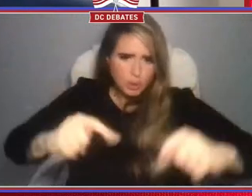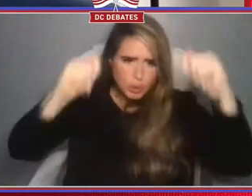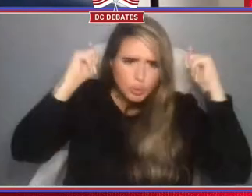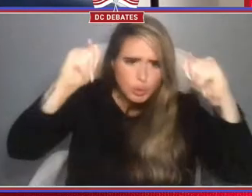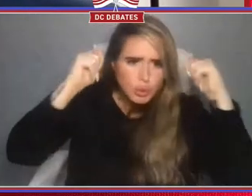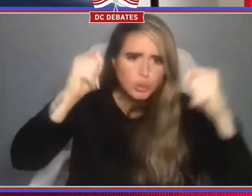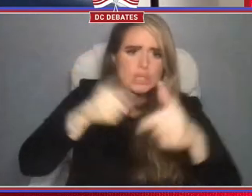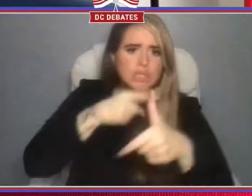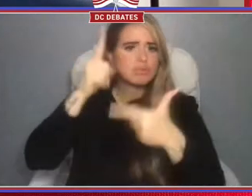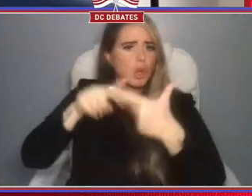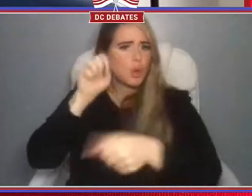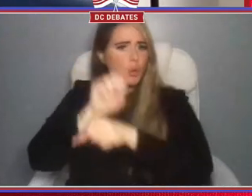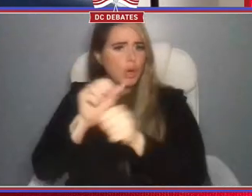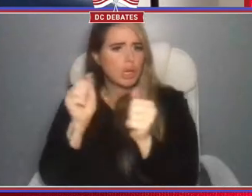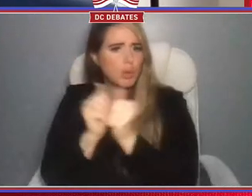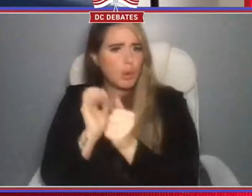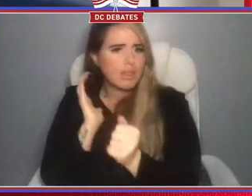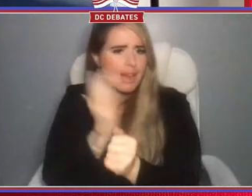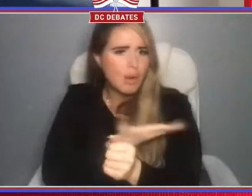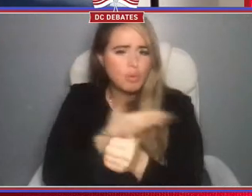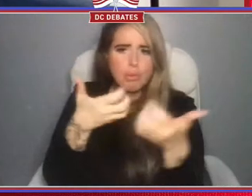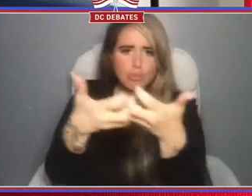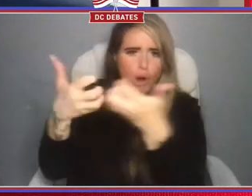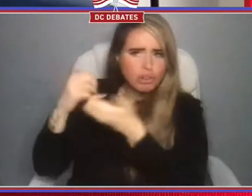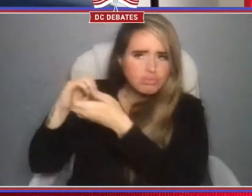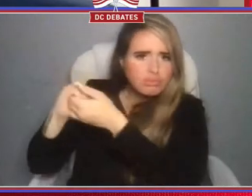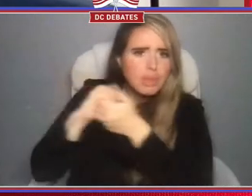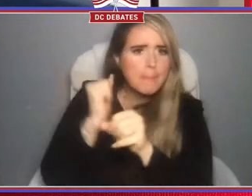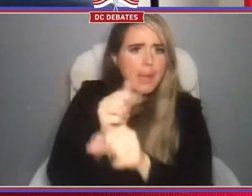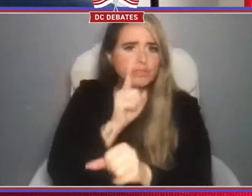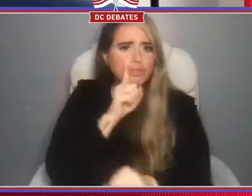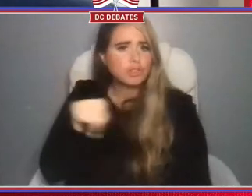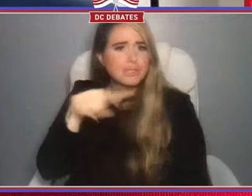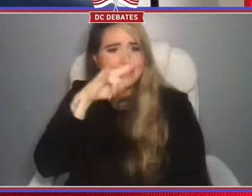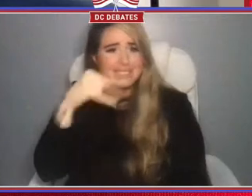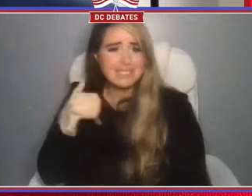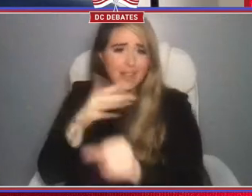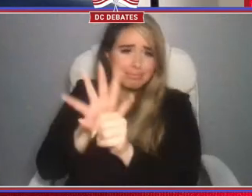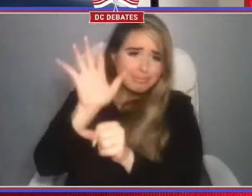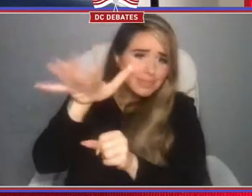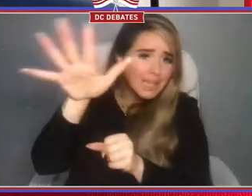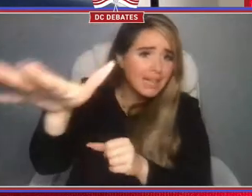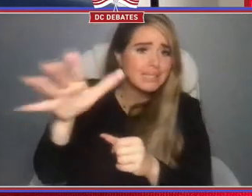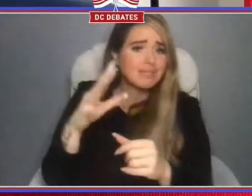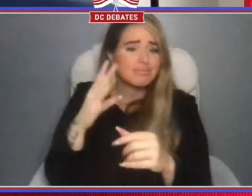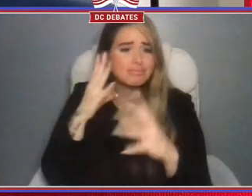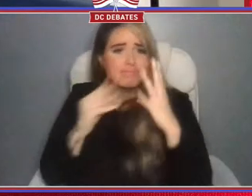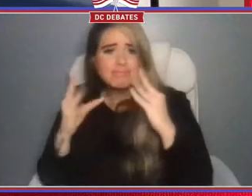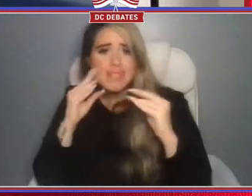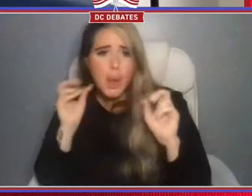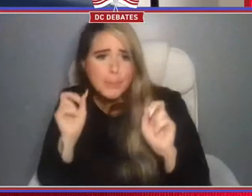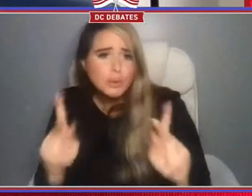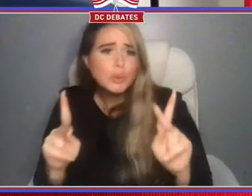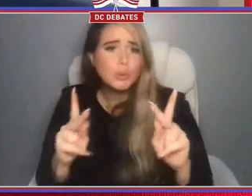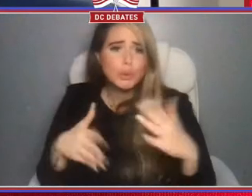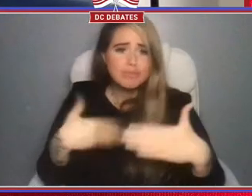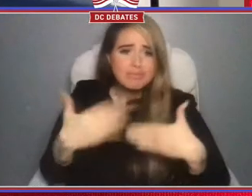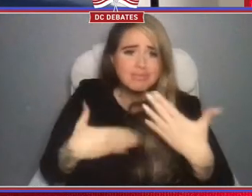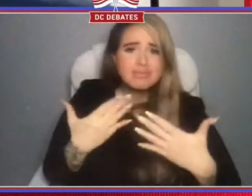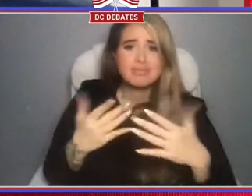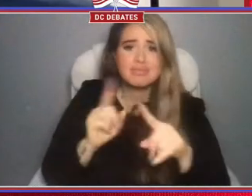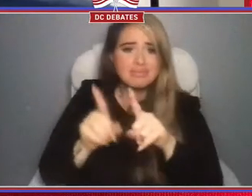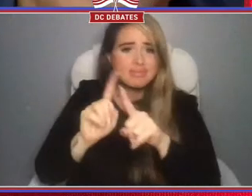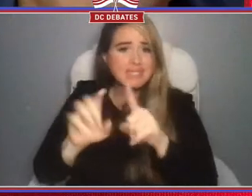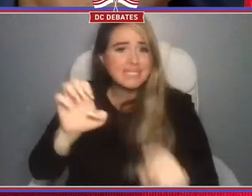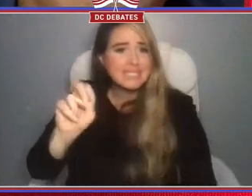with our partners to make sure that our kids have lots of enrichment moving forward and a focus on a new